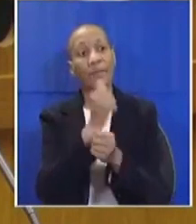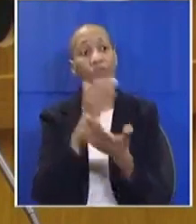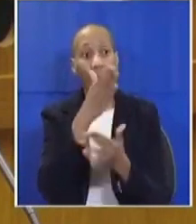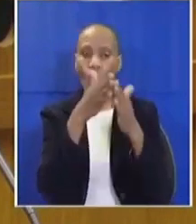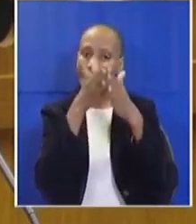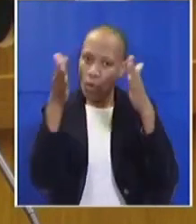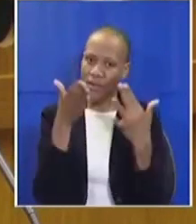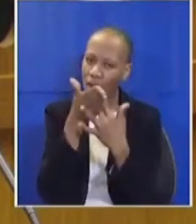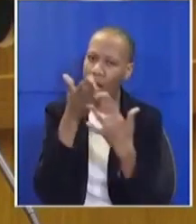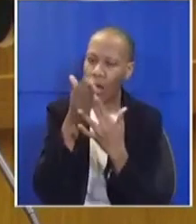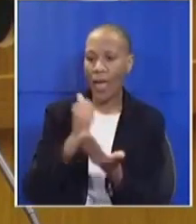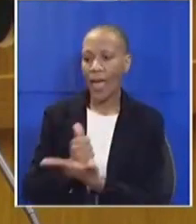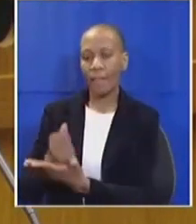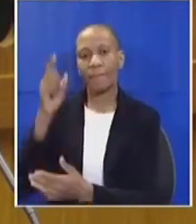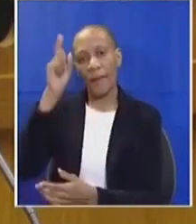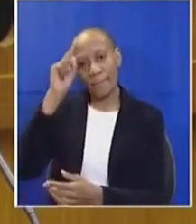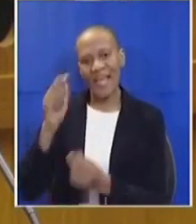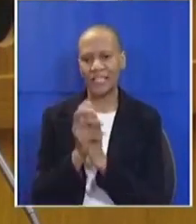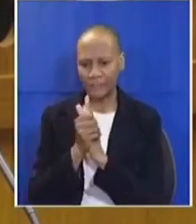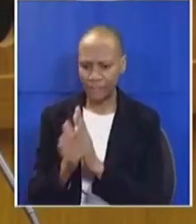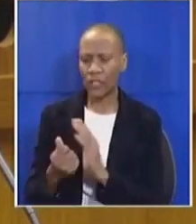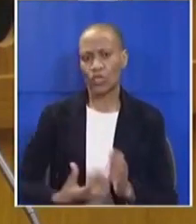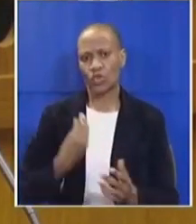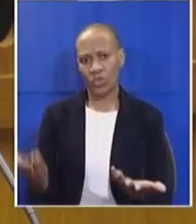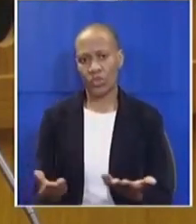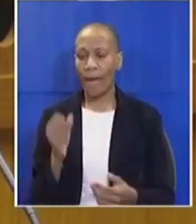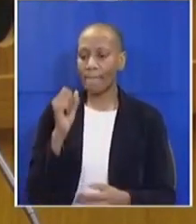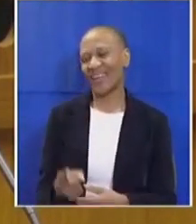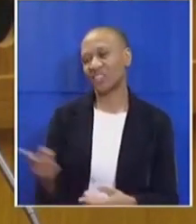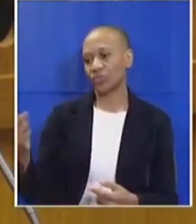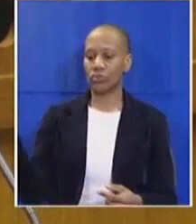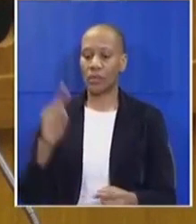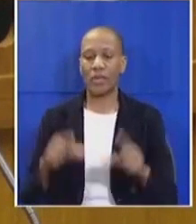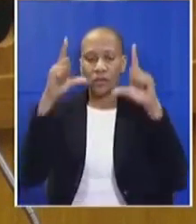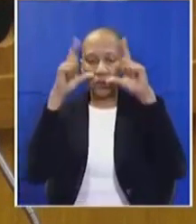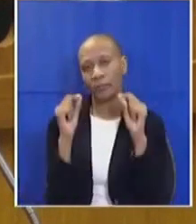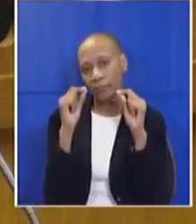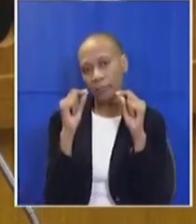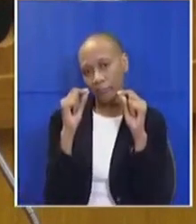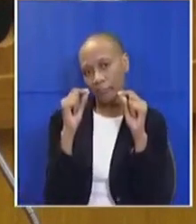accessible, particularly for the black talented youth. Instead, you came here to sleep.